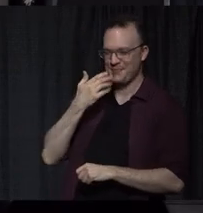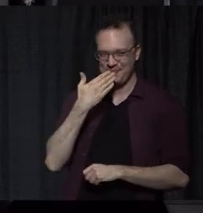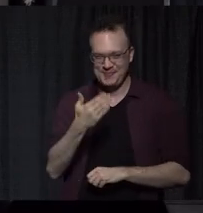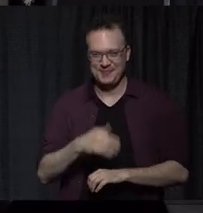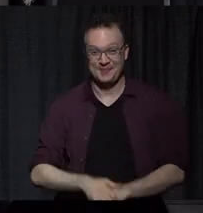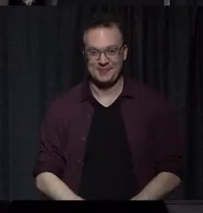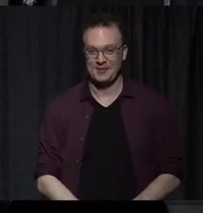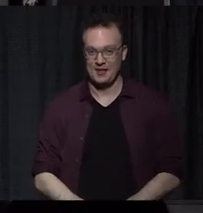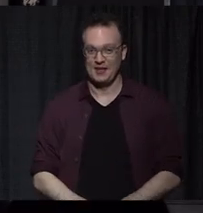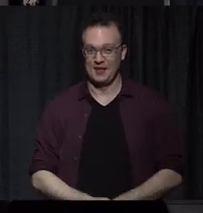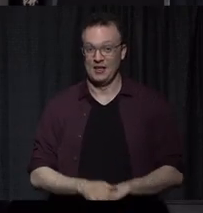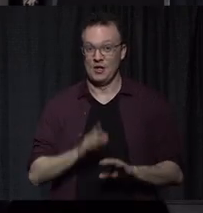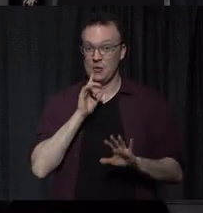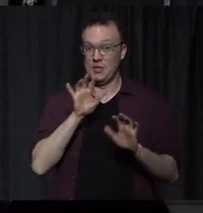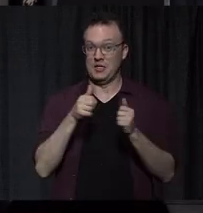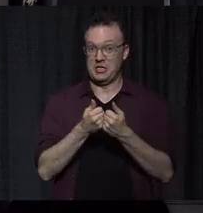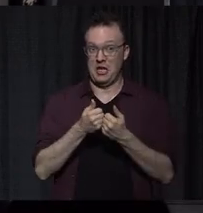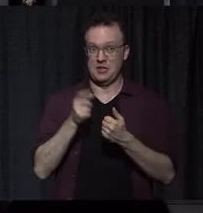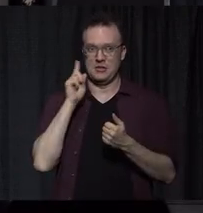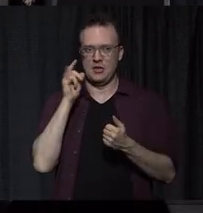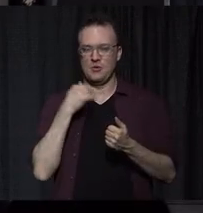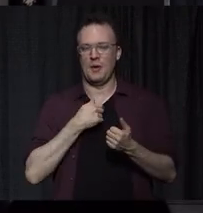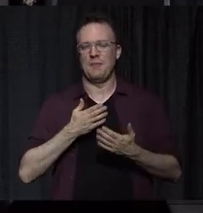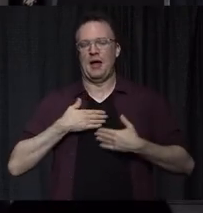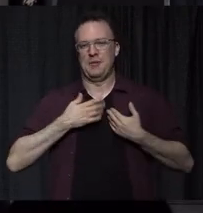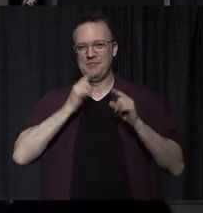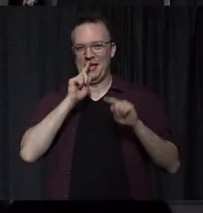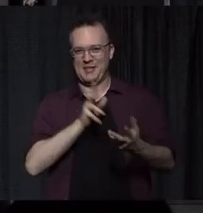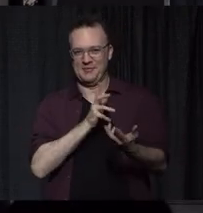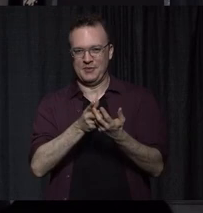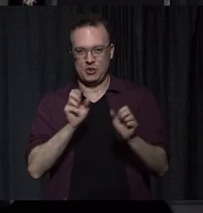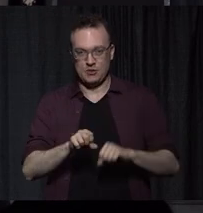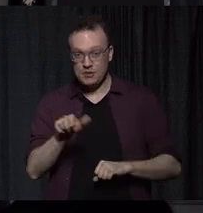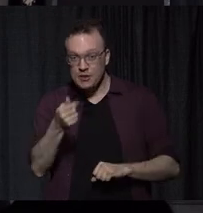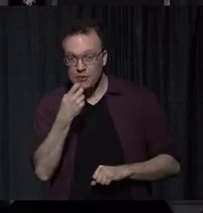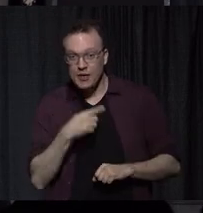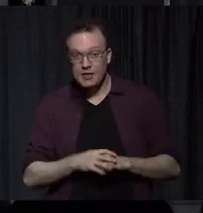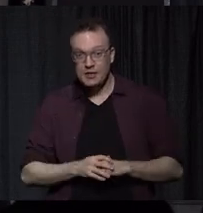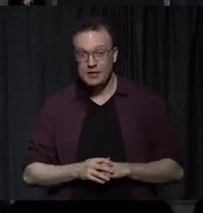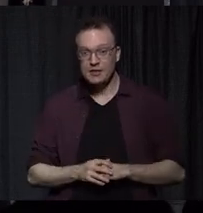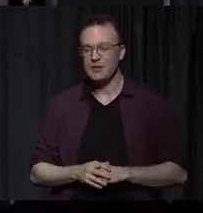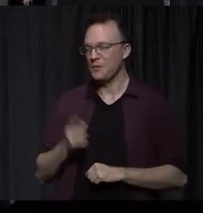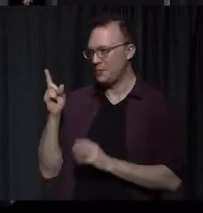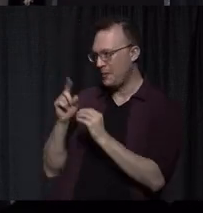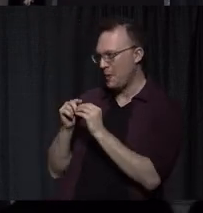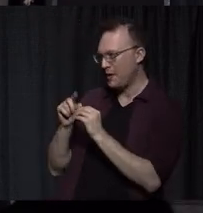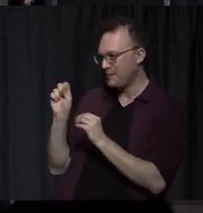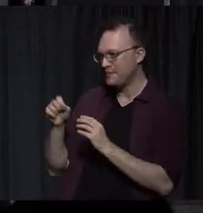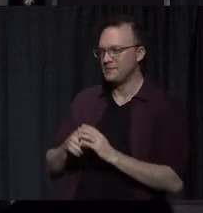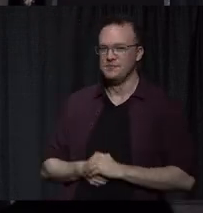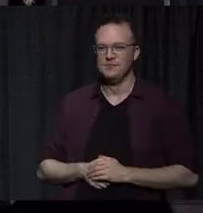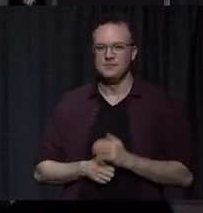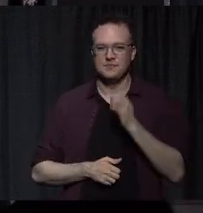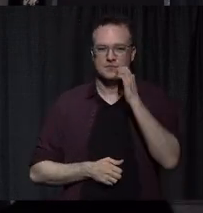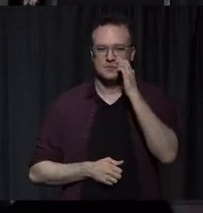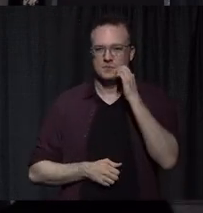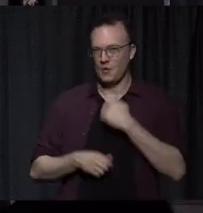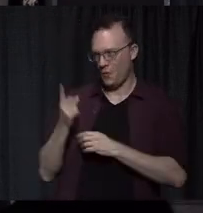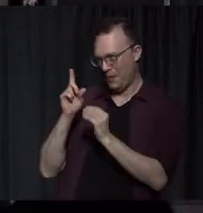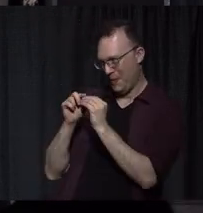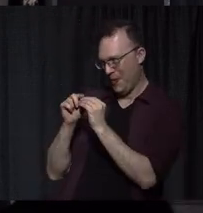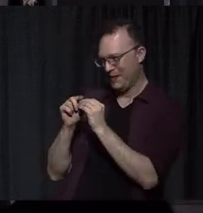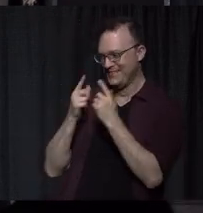you. It sounded challenging, so I'm glad I was able to answer it. Do you have another one? Yeah, if you don't mind. Okay, cool. Just one